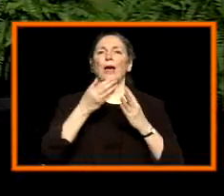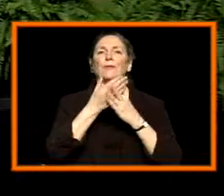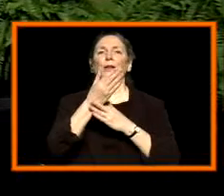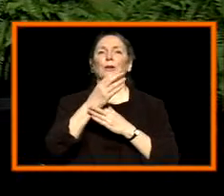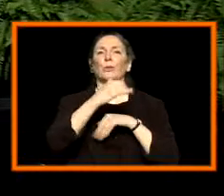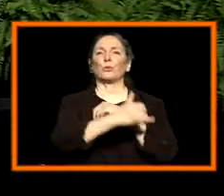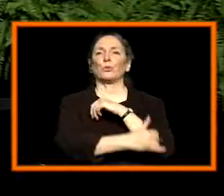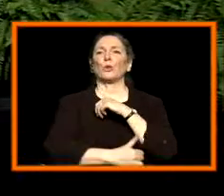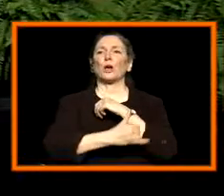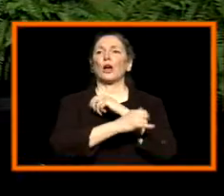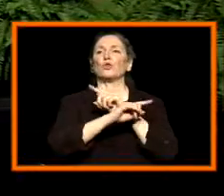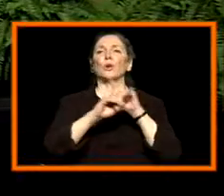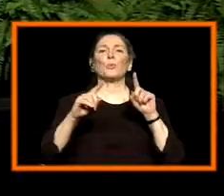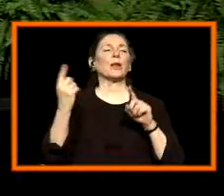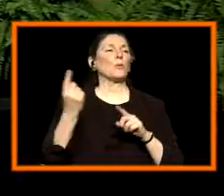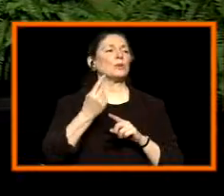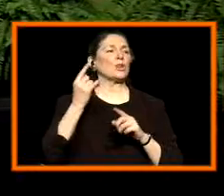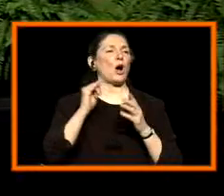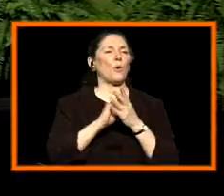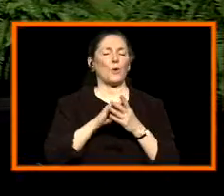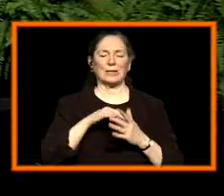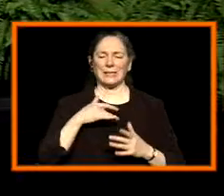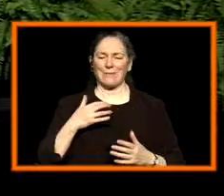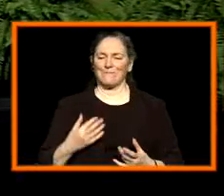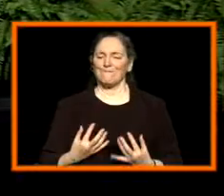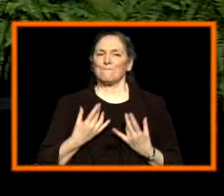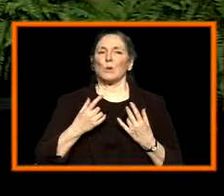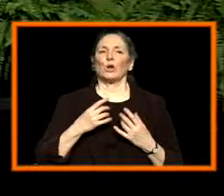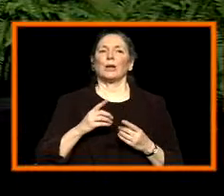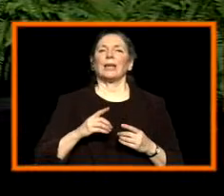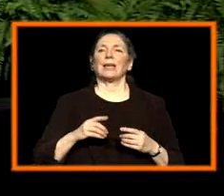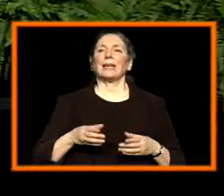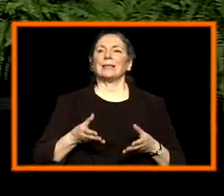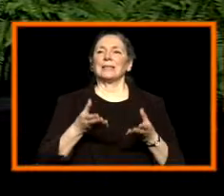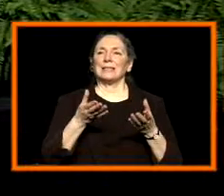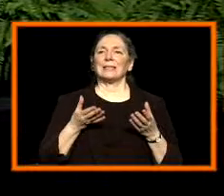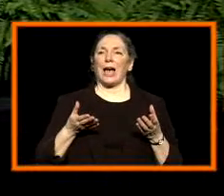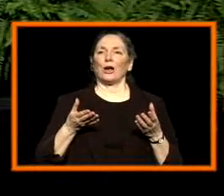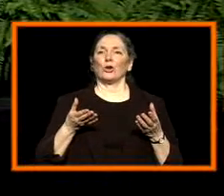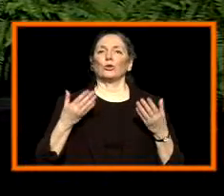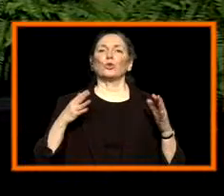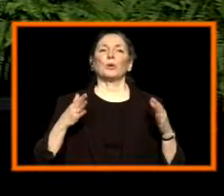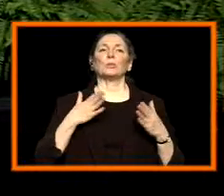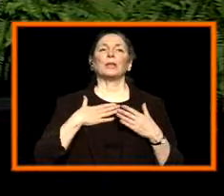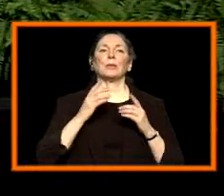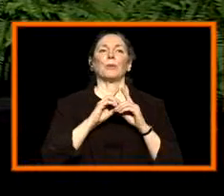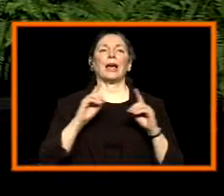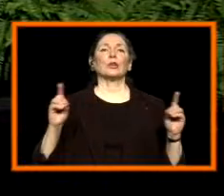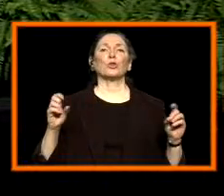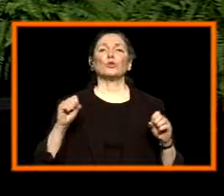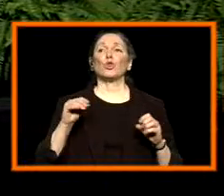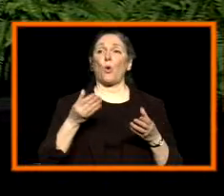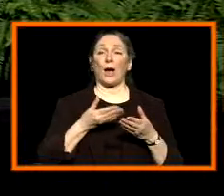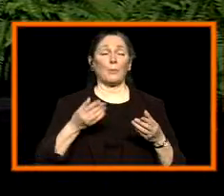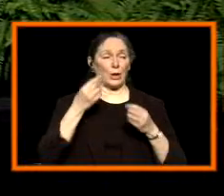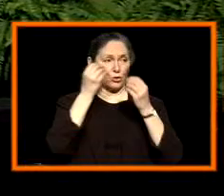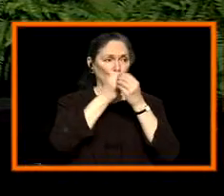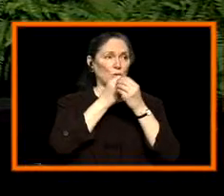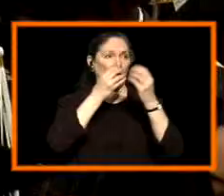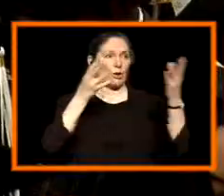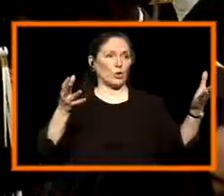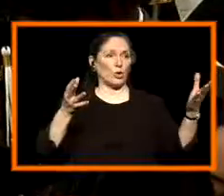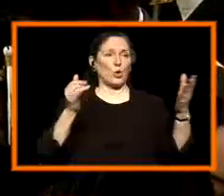country, but it was always that burning desire to complete my degree. And so I'm here to tell